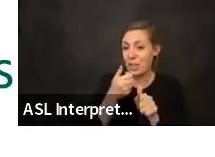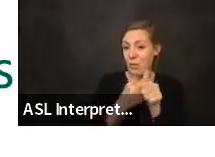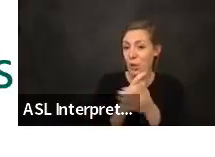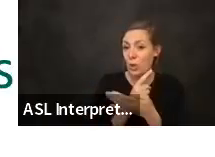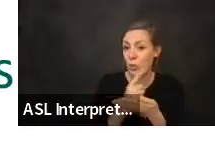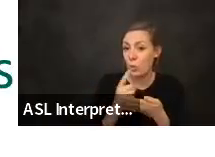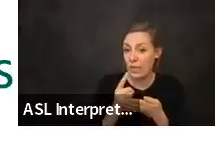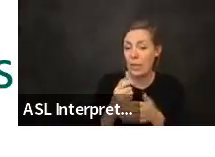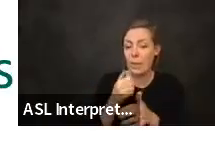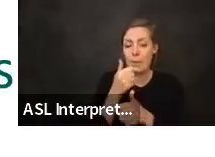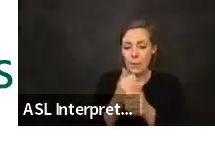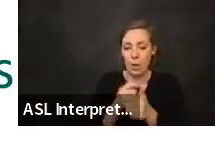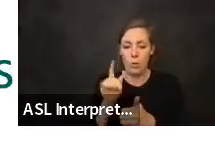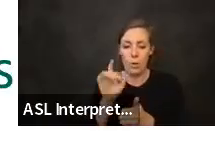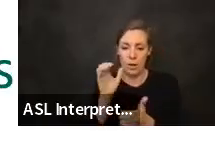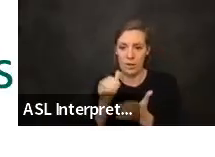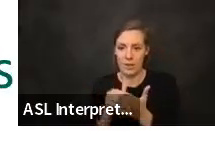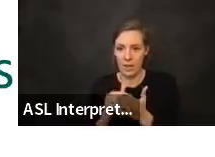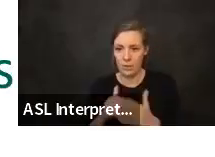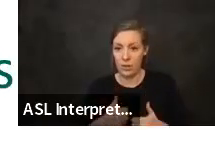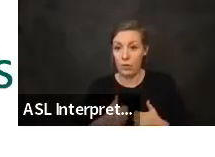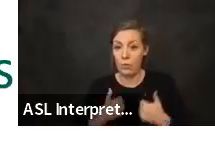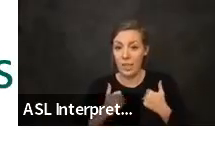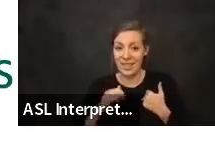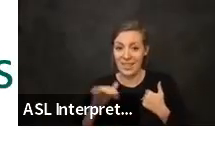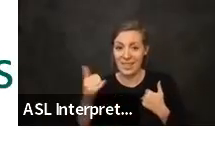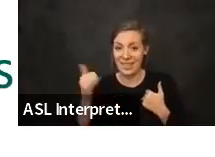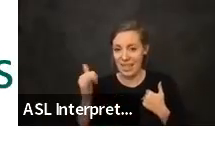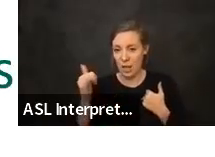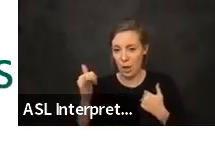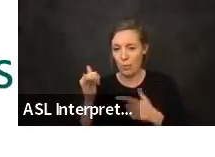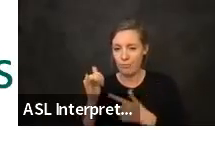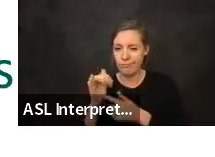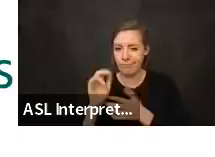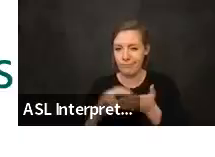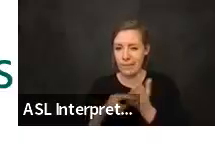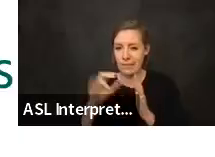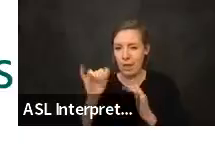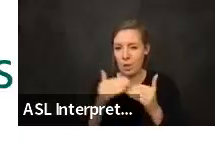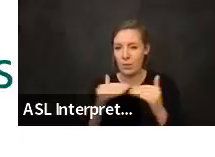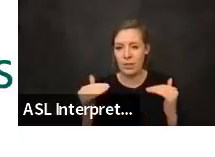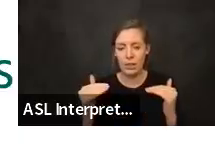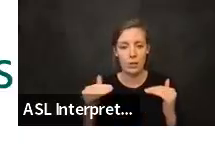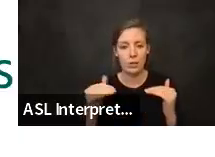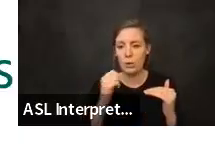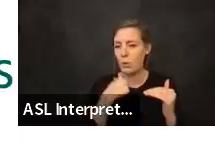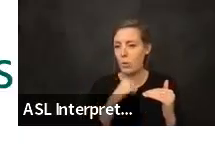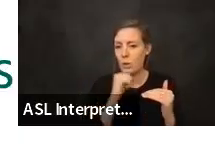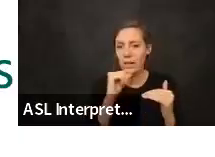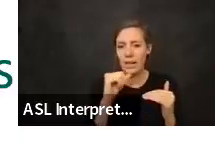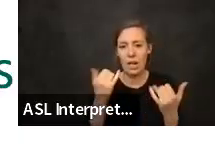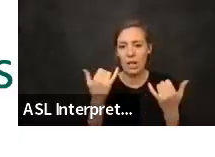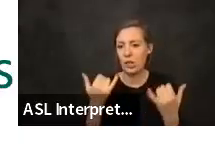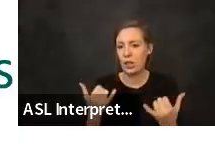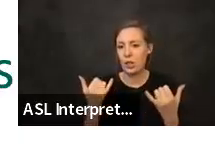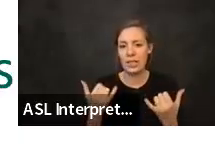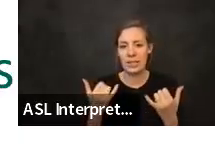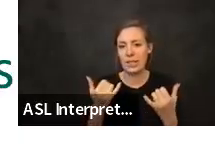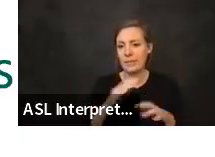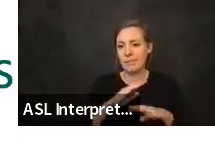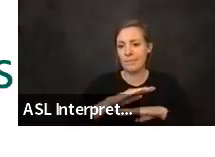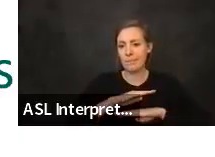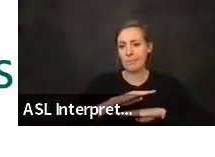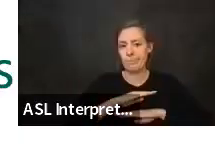per 100,000. So that's the yellow tier of the CDC. We are not currently meeting this metric.